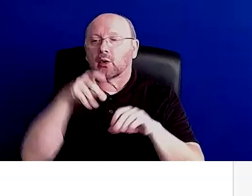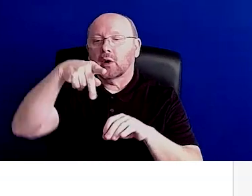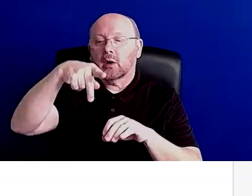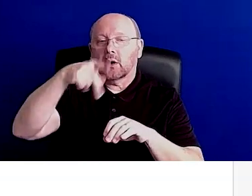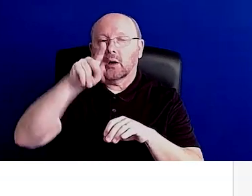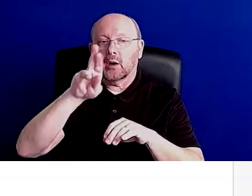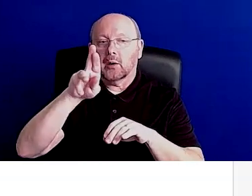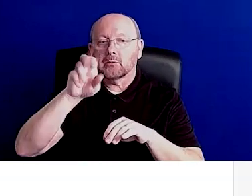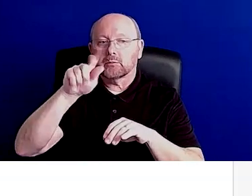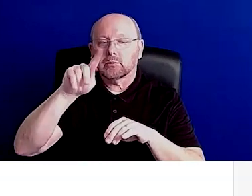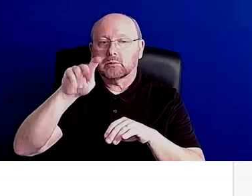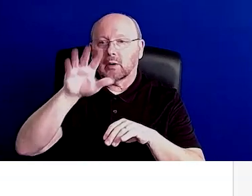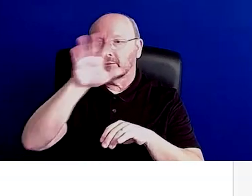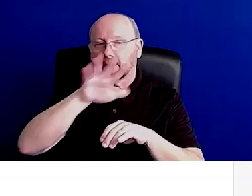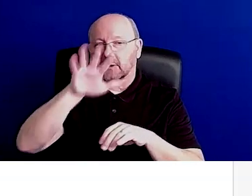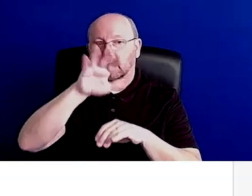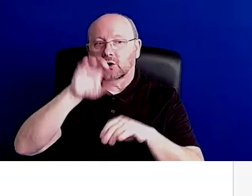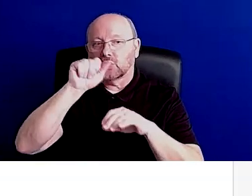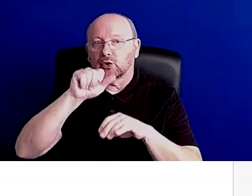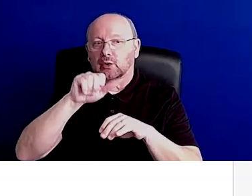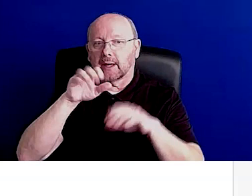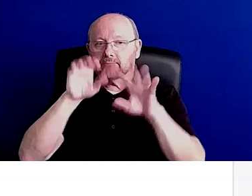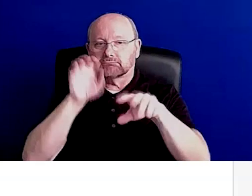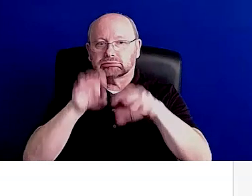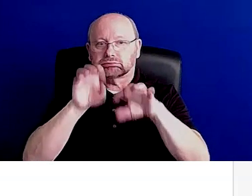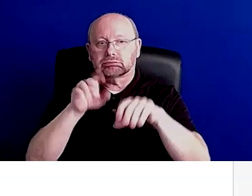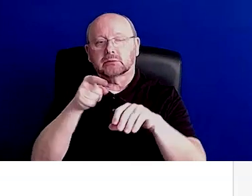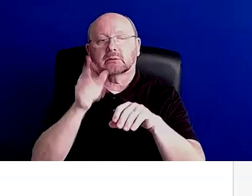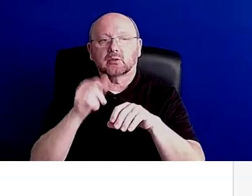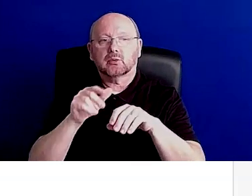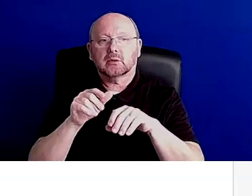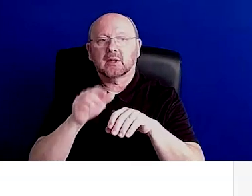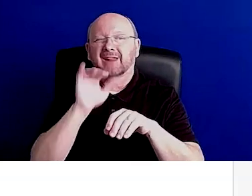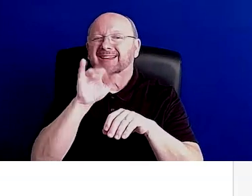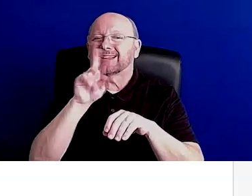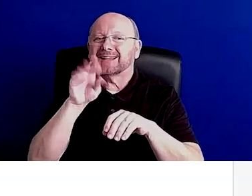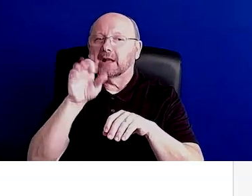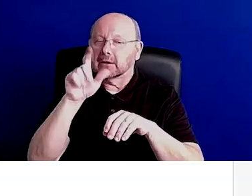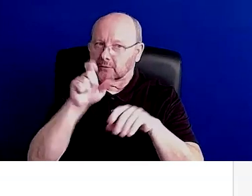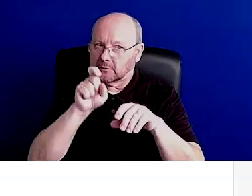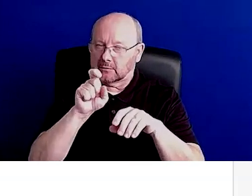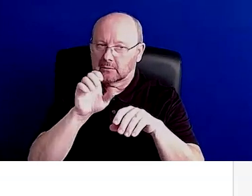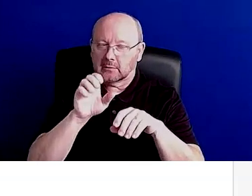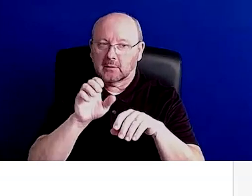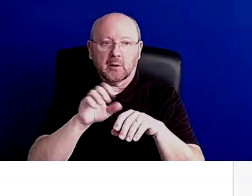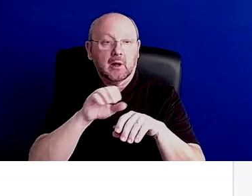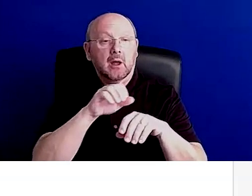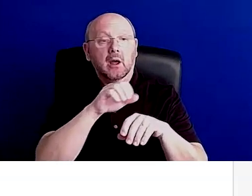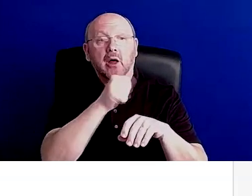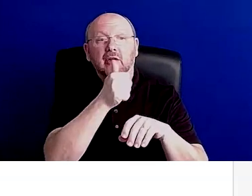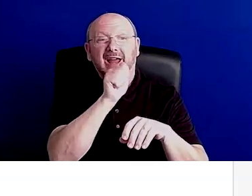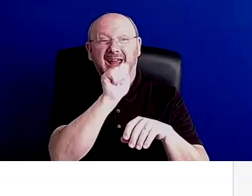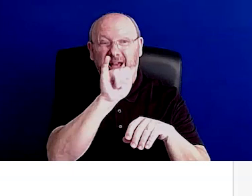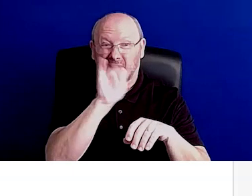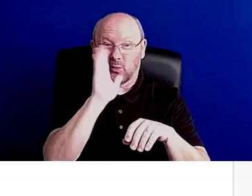button to attach, to put in Oh, I an see. attachment. And this is in the deluxe version. But there's also other AIs that will allow you to do it for free